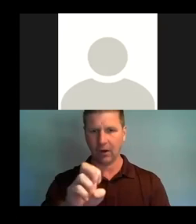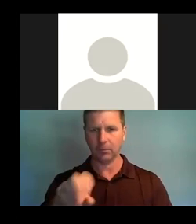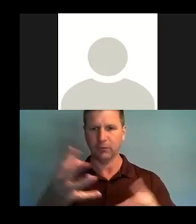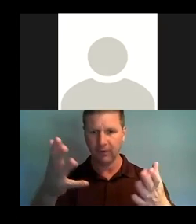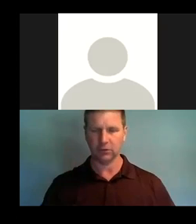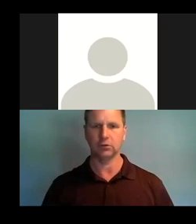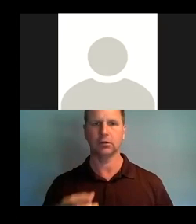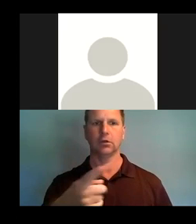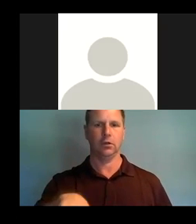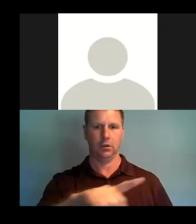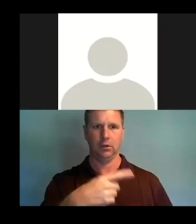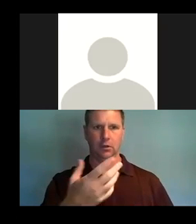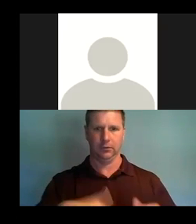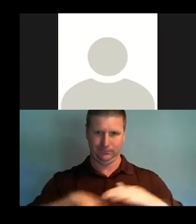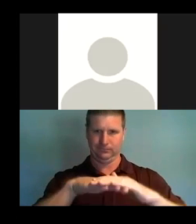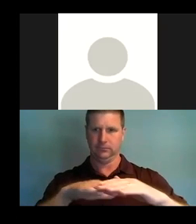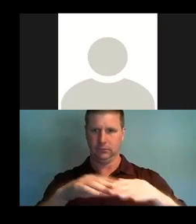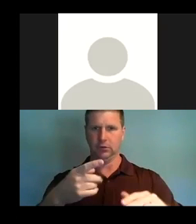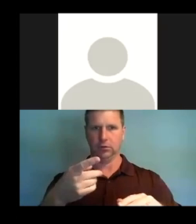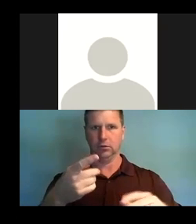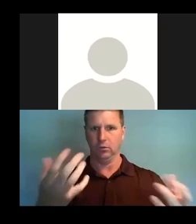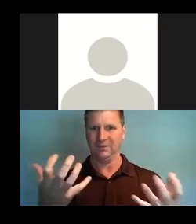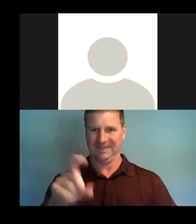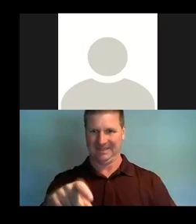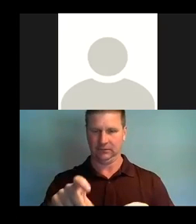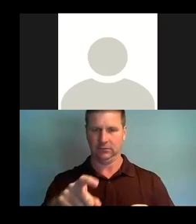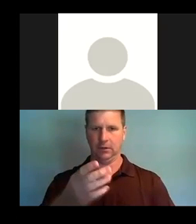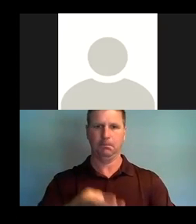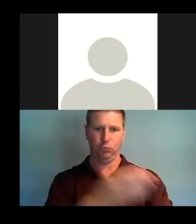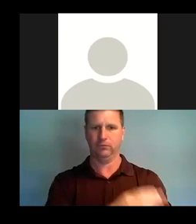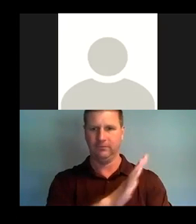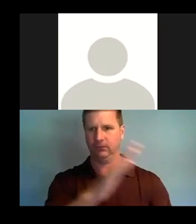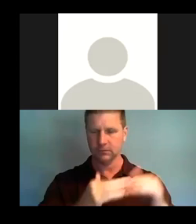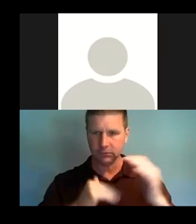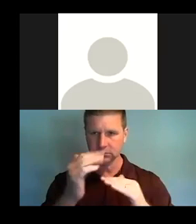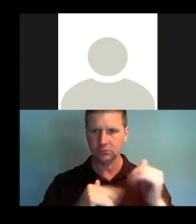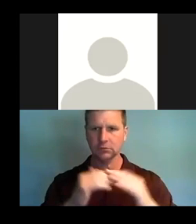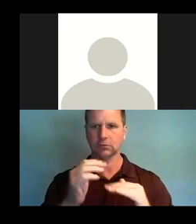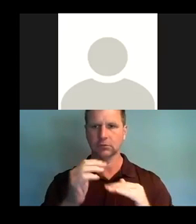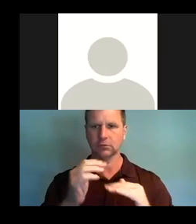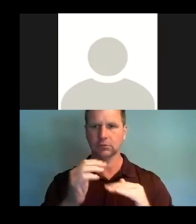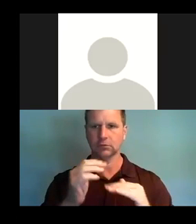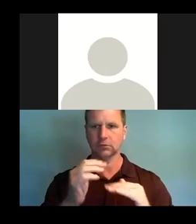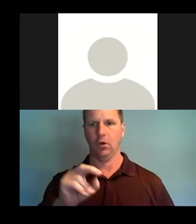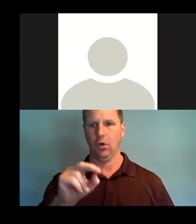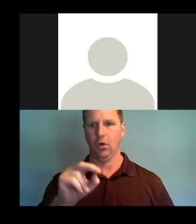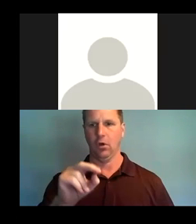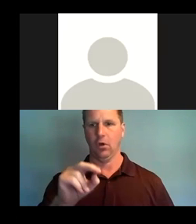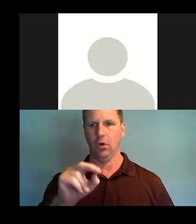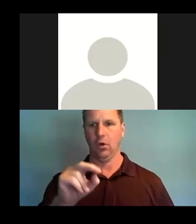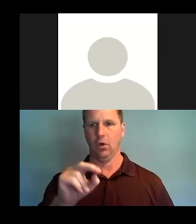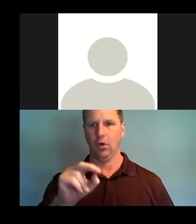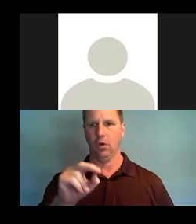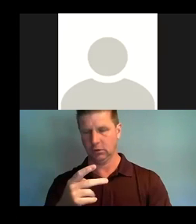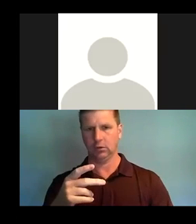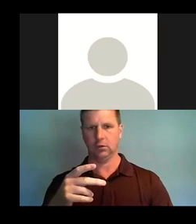add capacity and improve their facilities. I mean, only going to get more acute, frankly, over the course of the remainder of this year